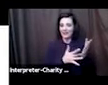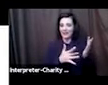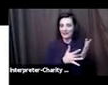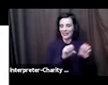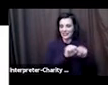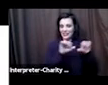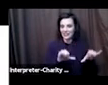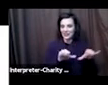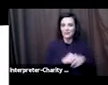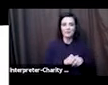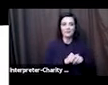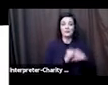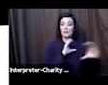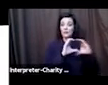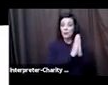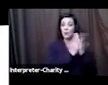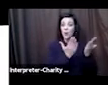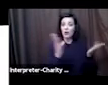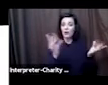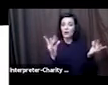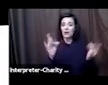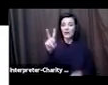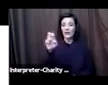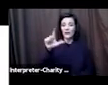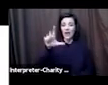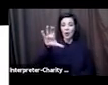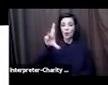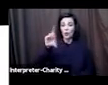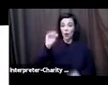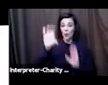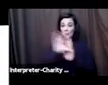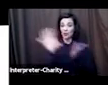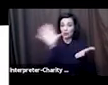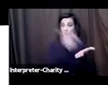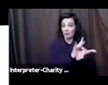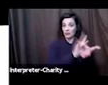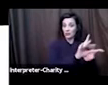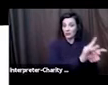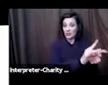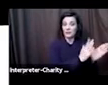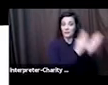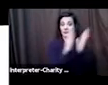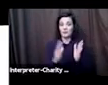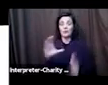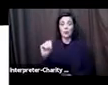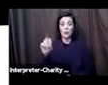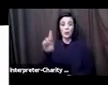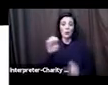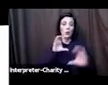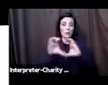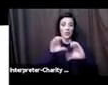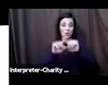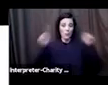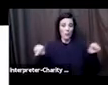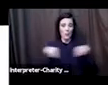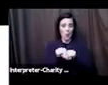a communication book featuring some Velcro picture cards. And then the next is a core communication board that has high